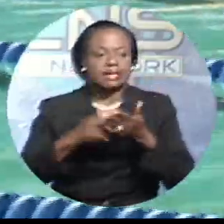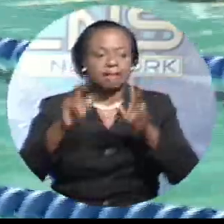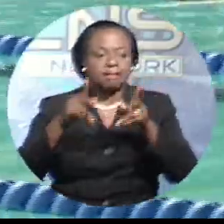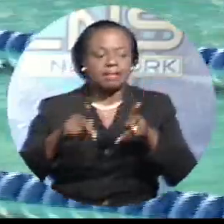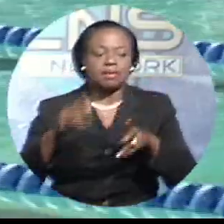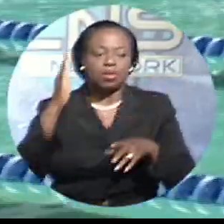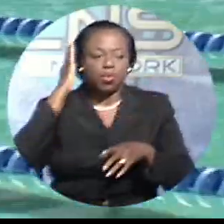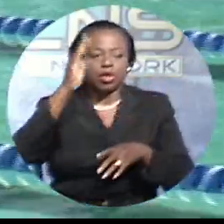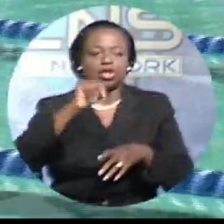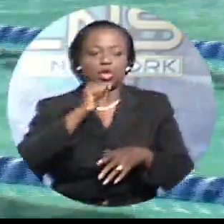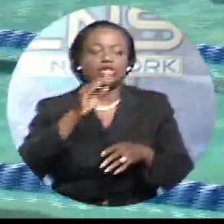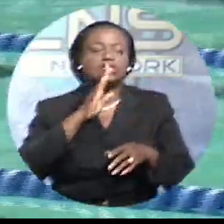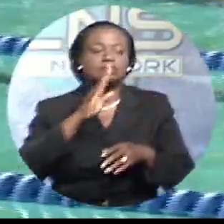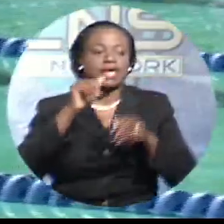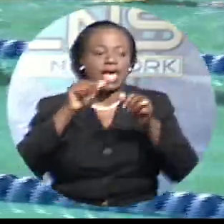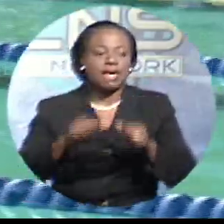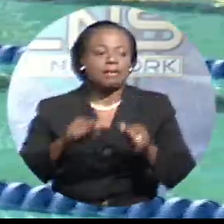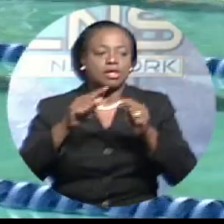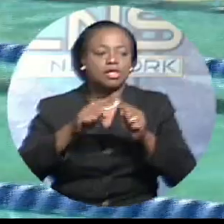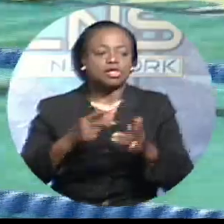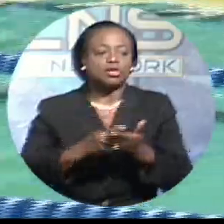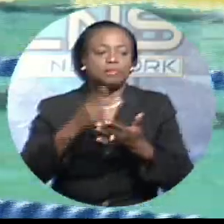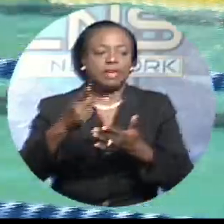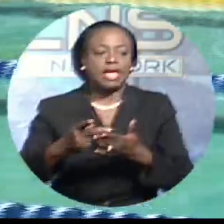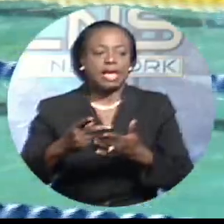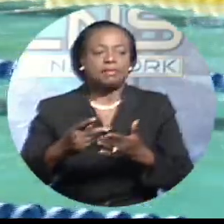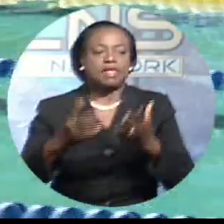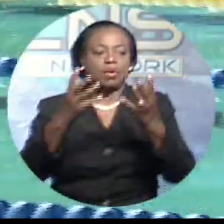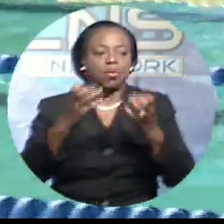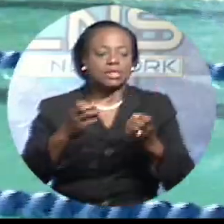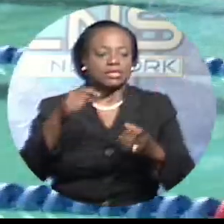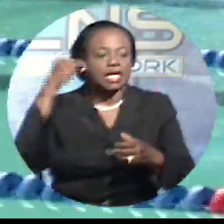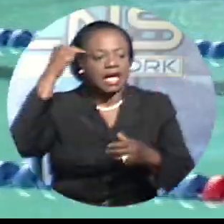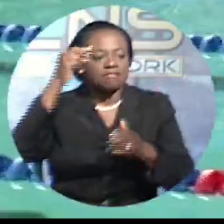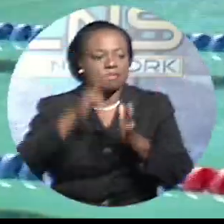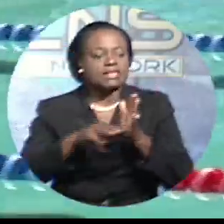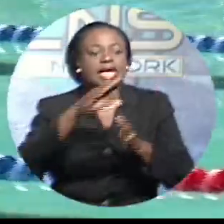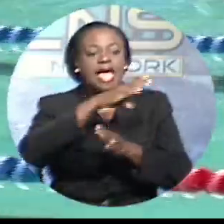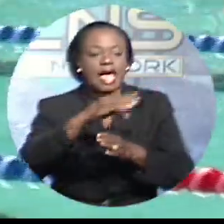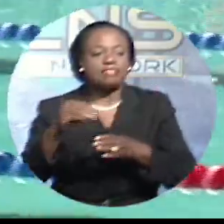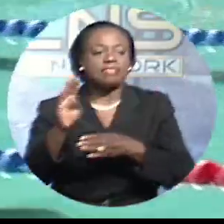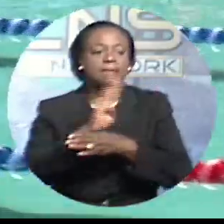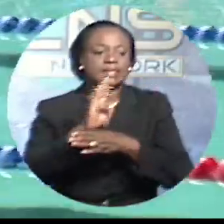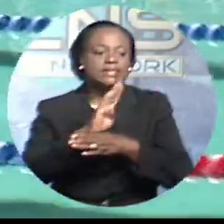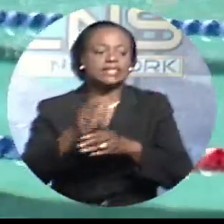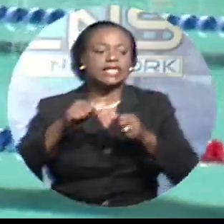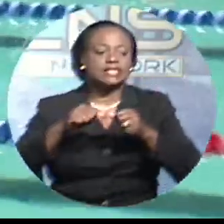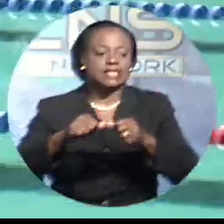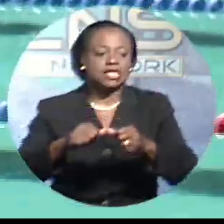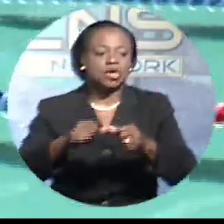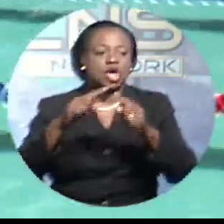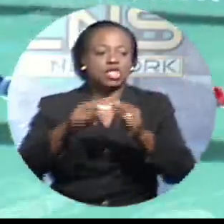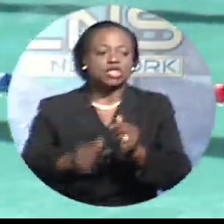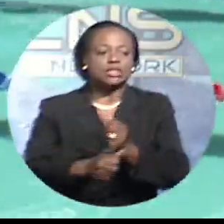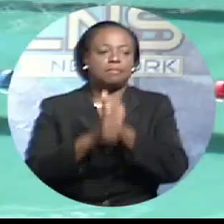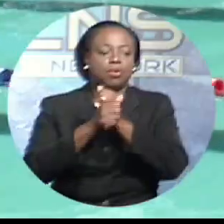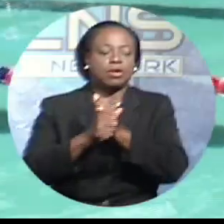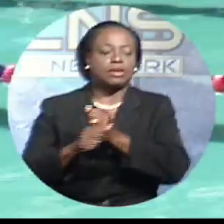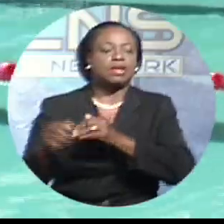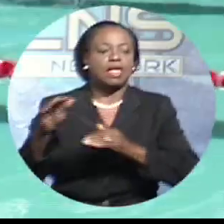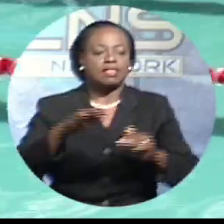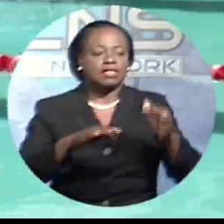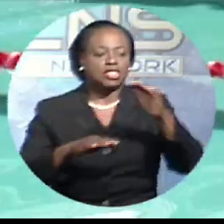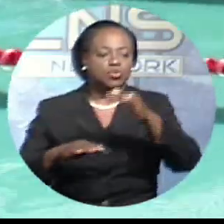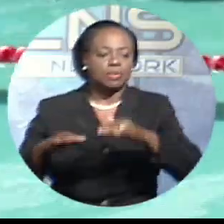counting on not only corporate Bahamas, but the government to continue to support swimming. We do realize that times of financial times are changing, but in our view,